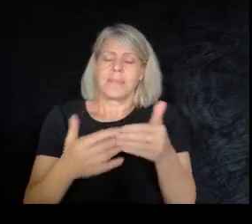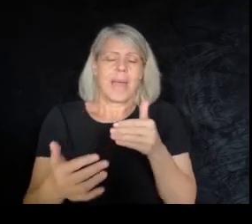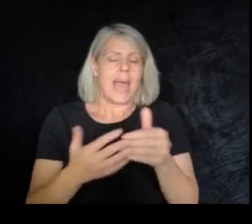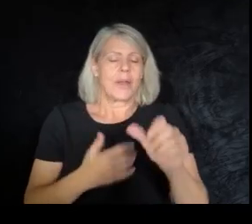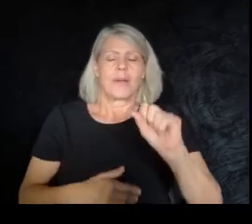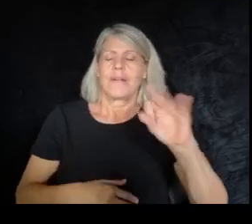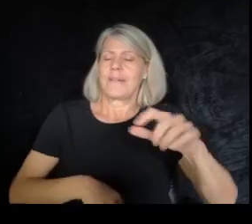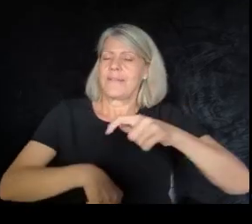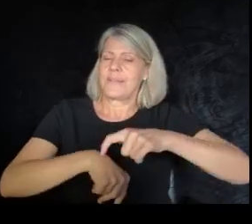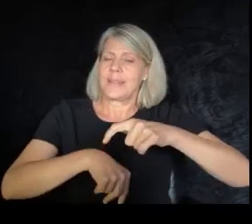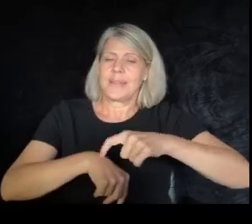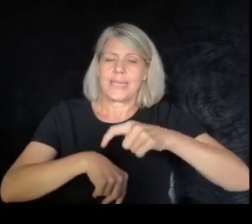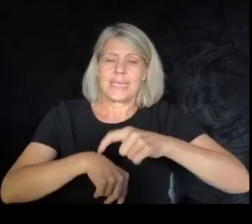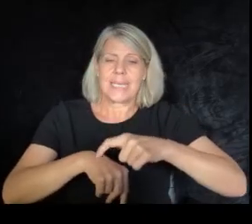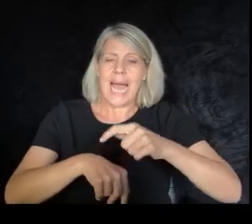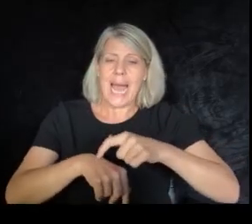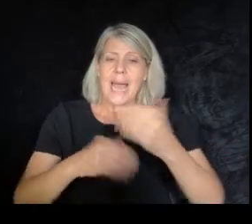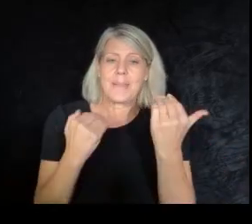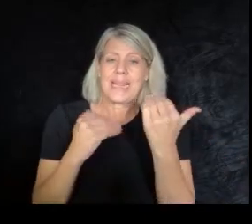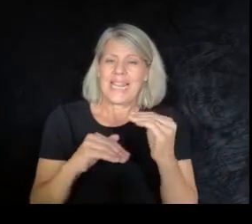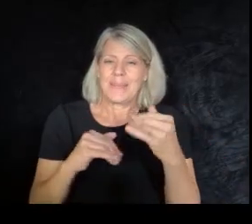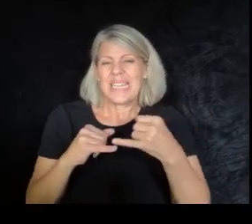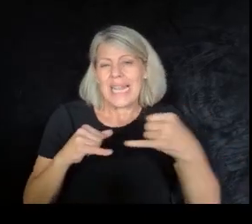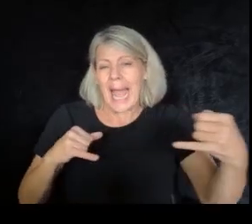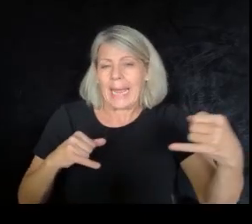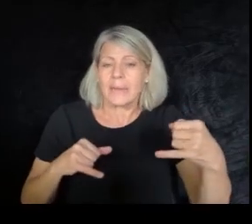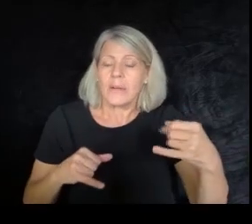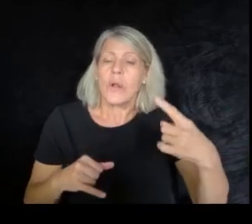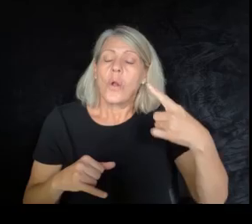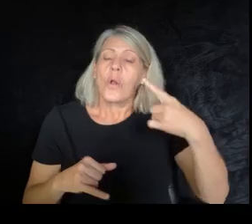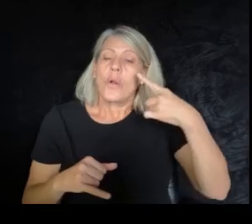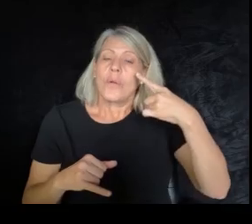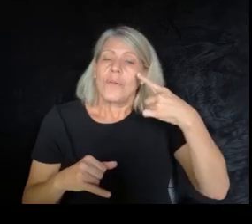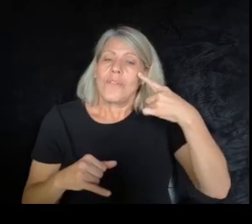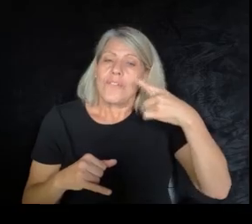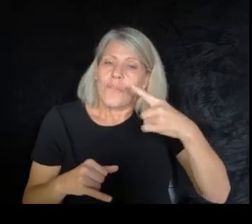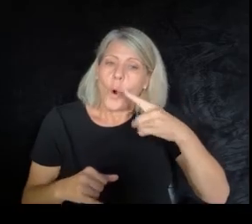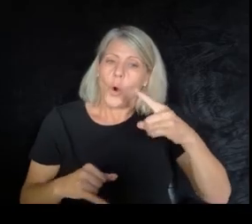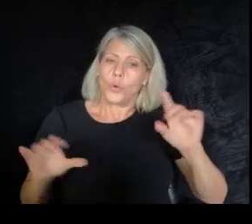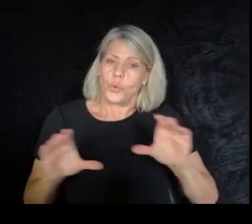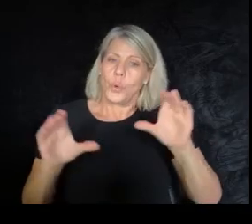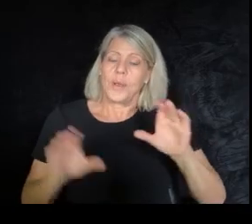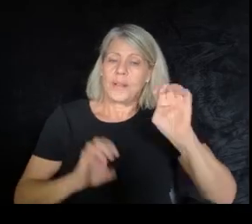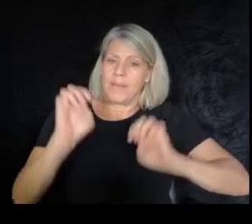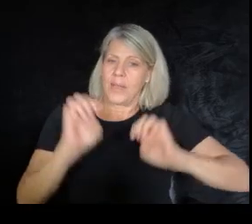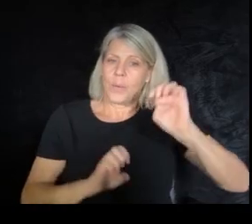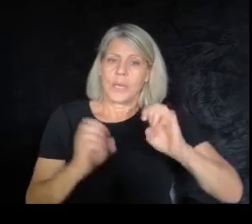an initial evaluation expires after the child's third birthday.